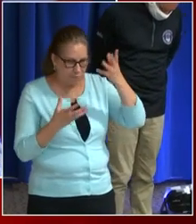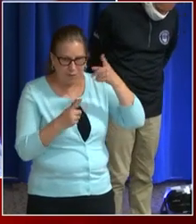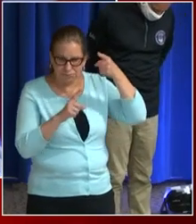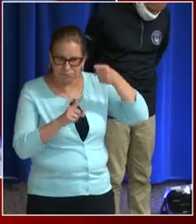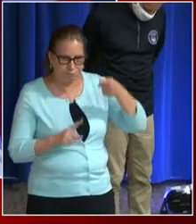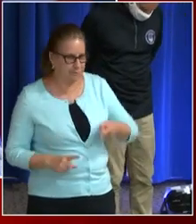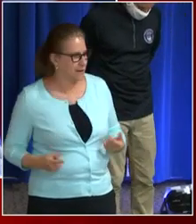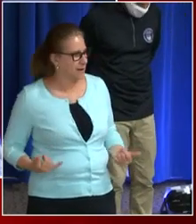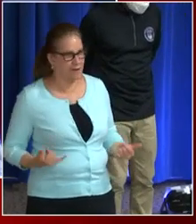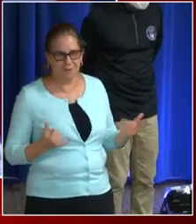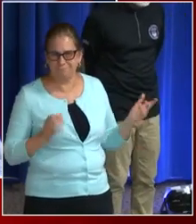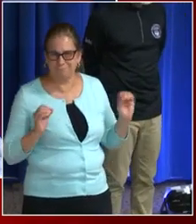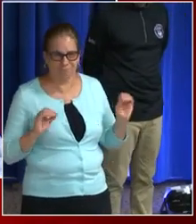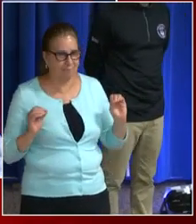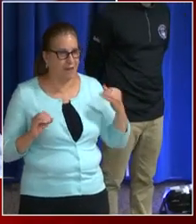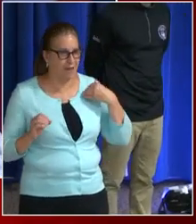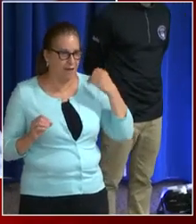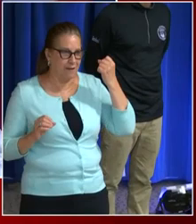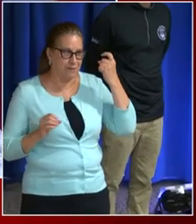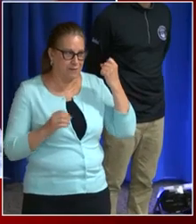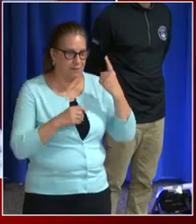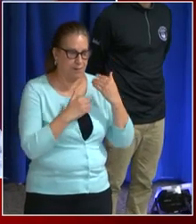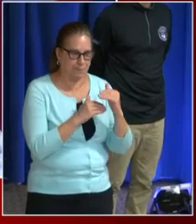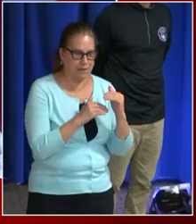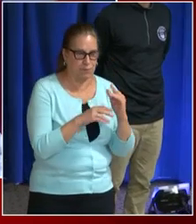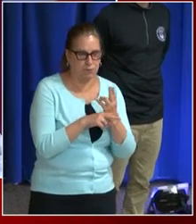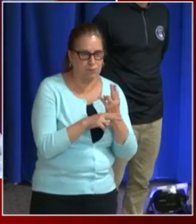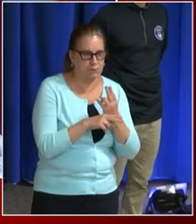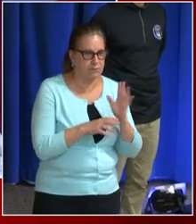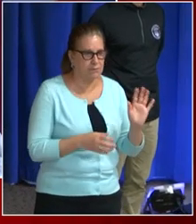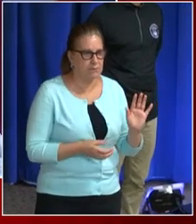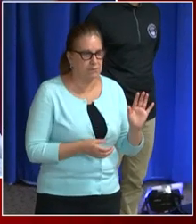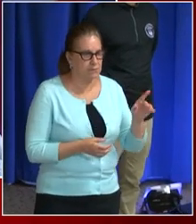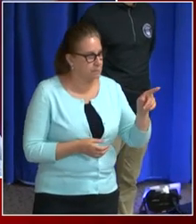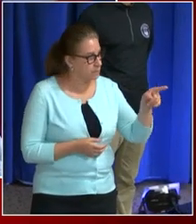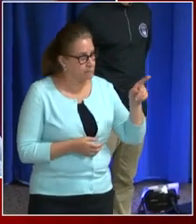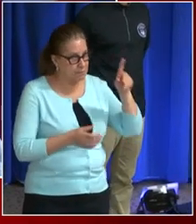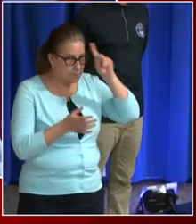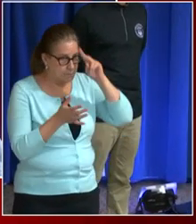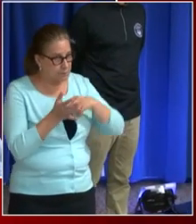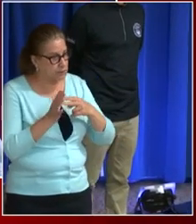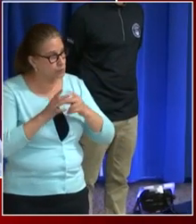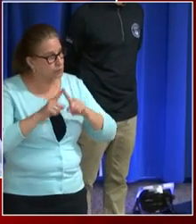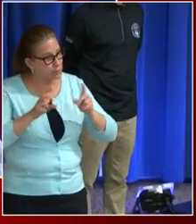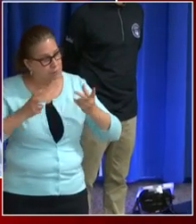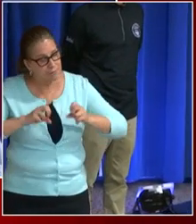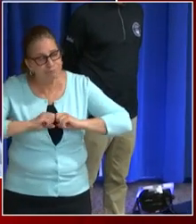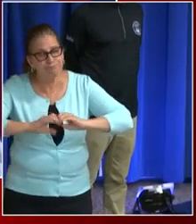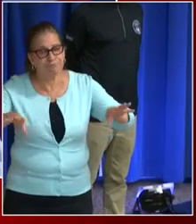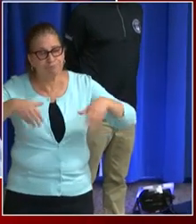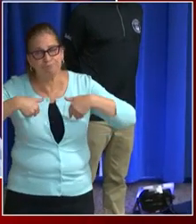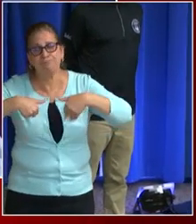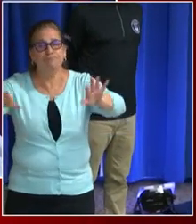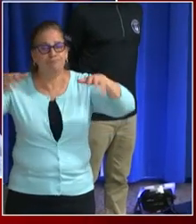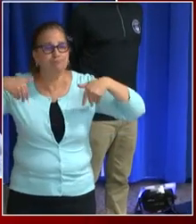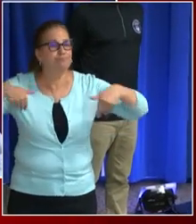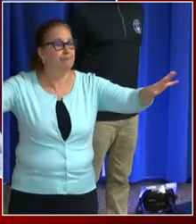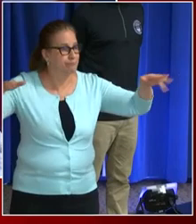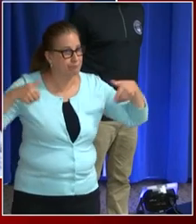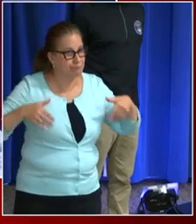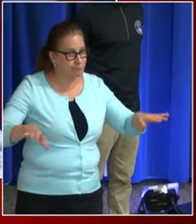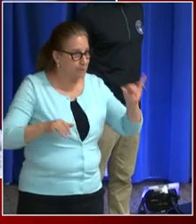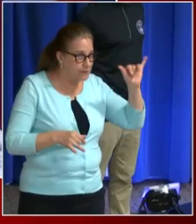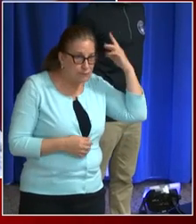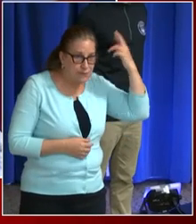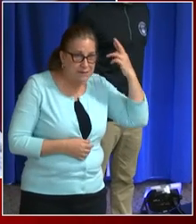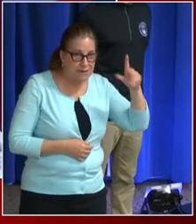a very limited nature. And that was to disperse a crowd that was. When we are forming lines to